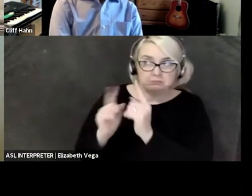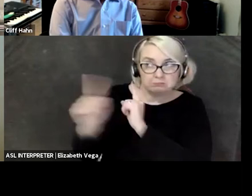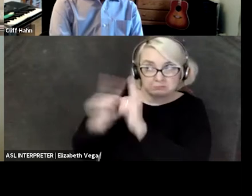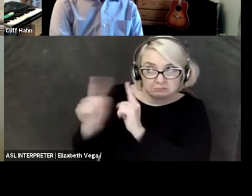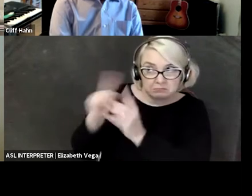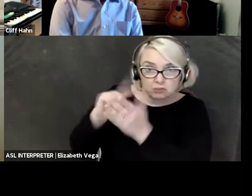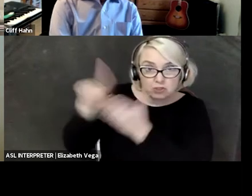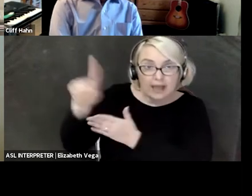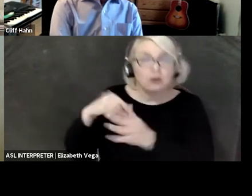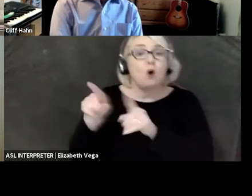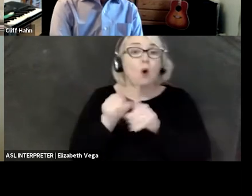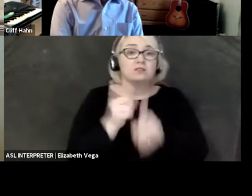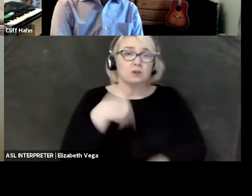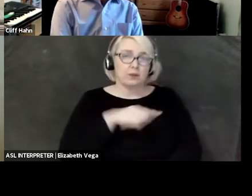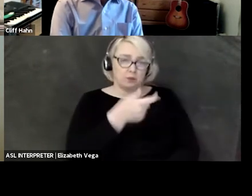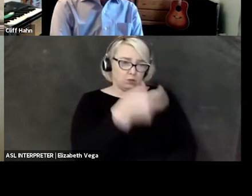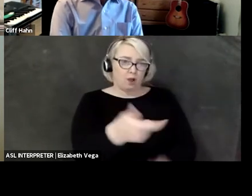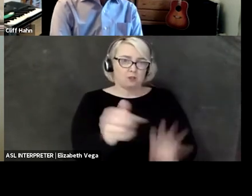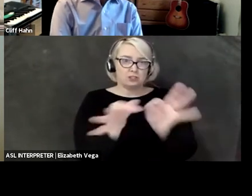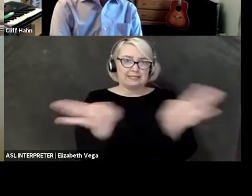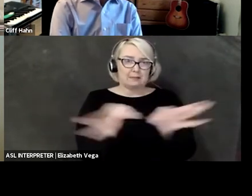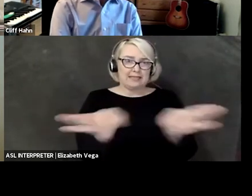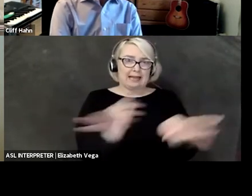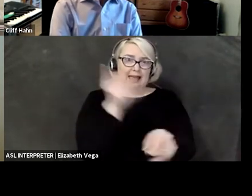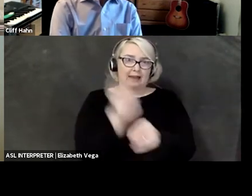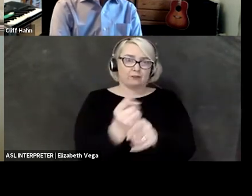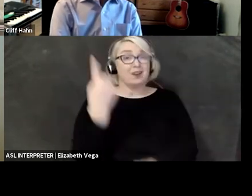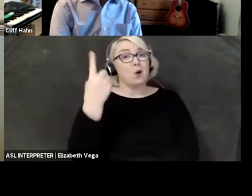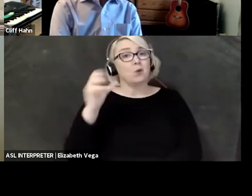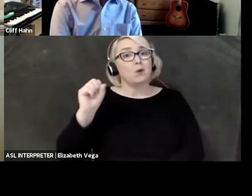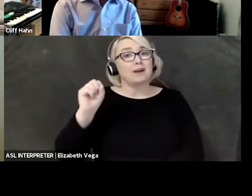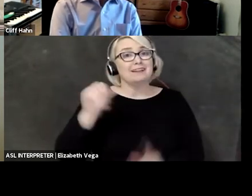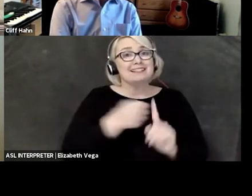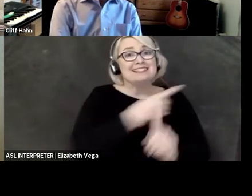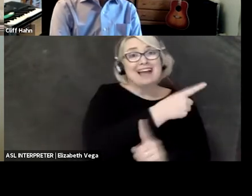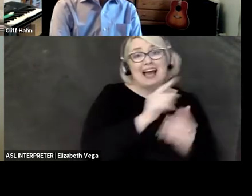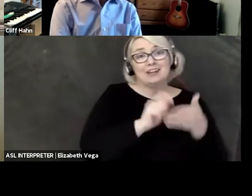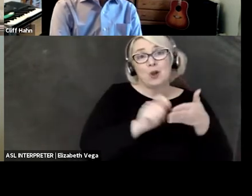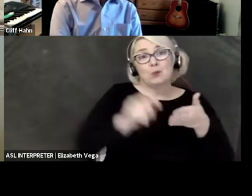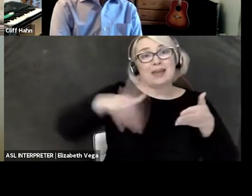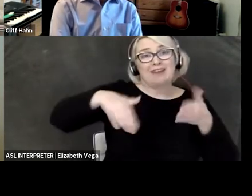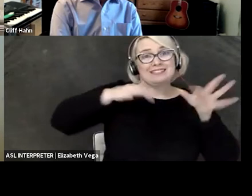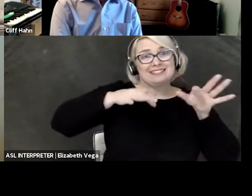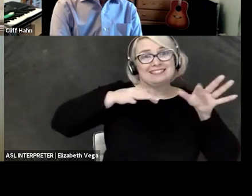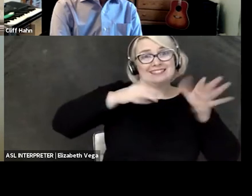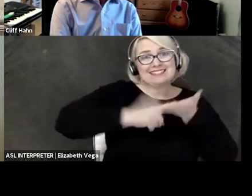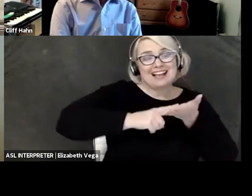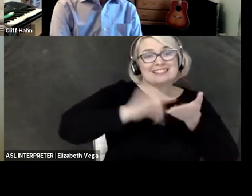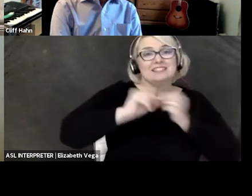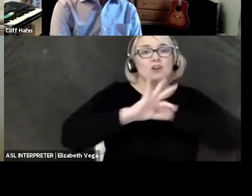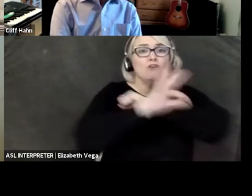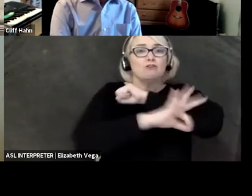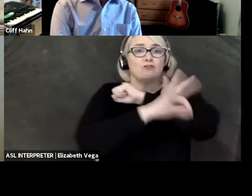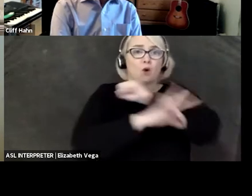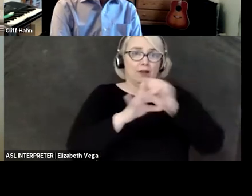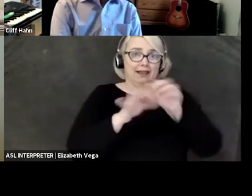like subtitle accuracy. You know, a side note that we haven't discussed yet is foreign language audio description, in which you have to bring